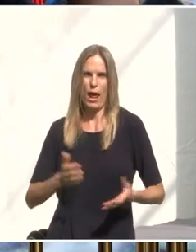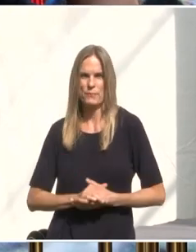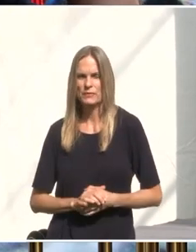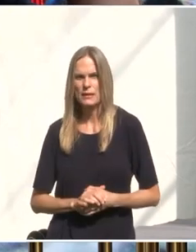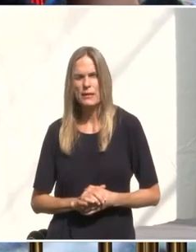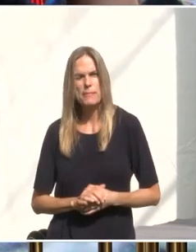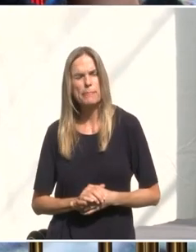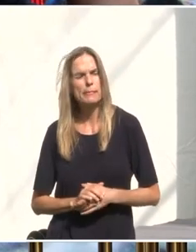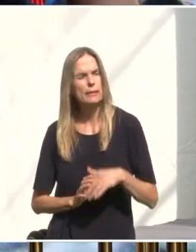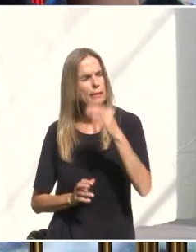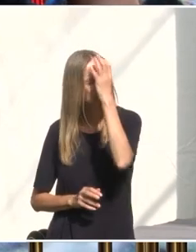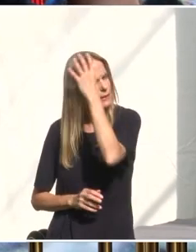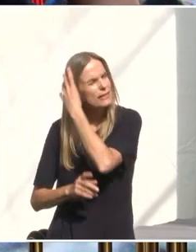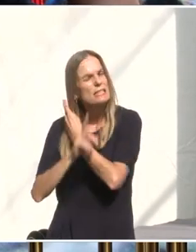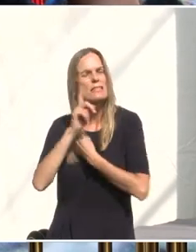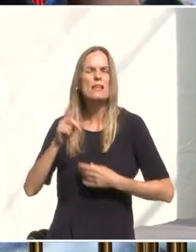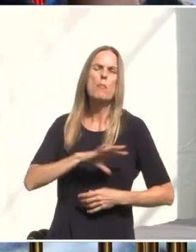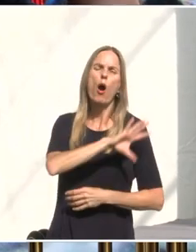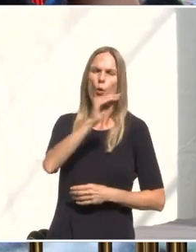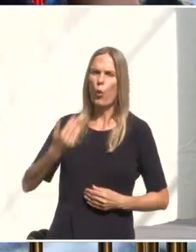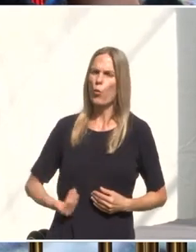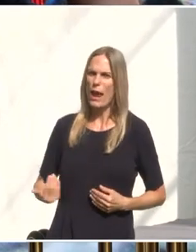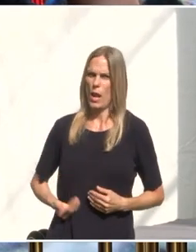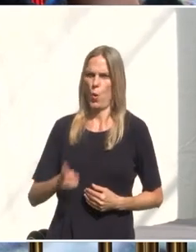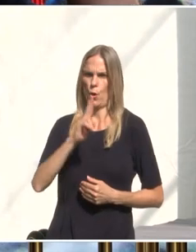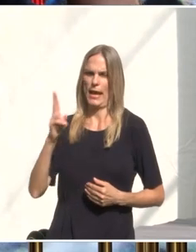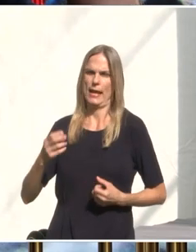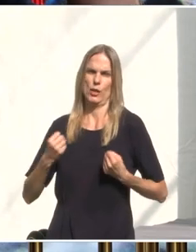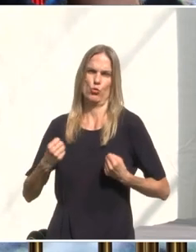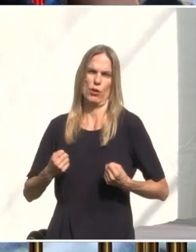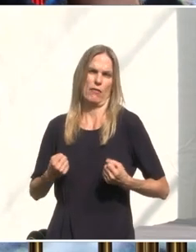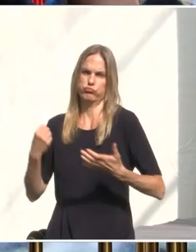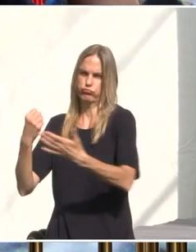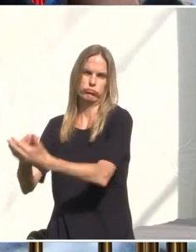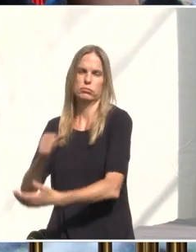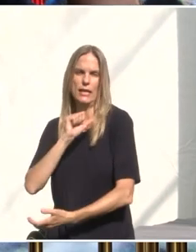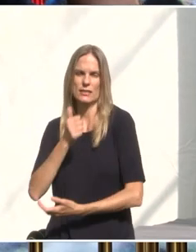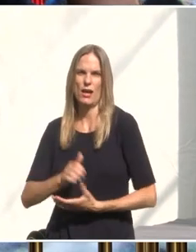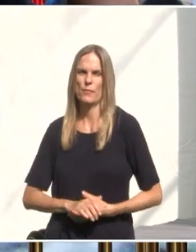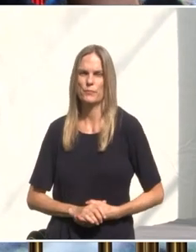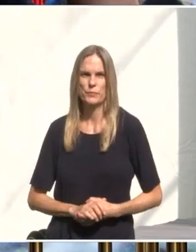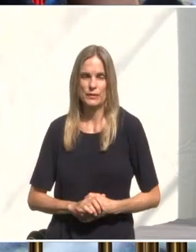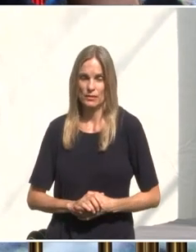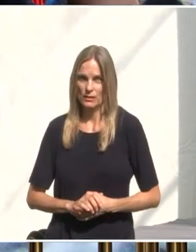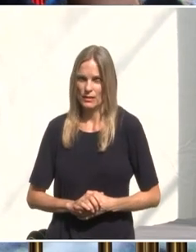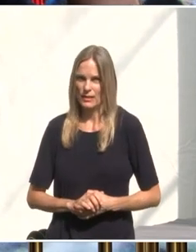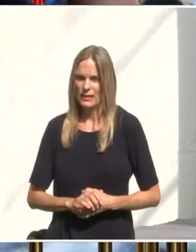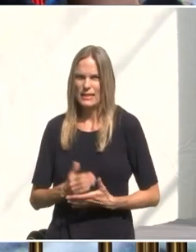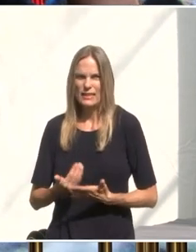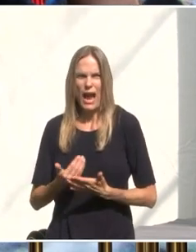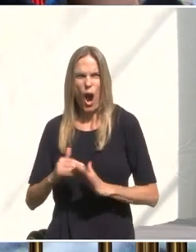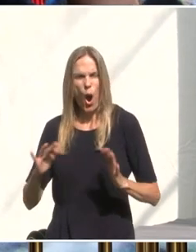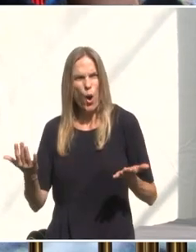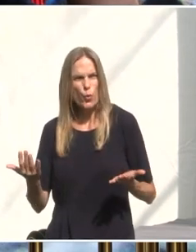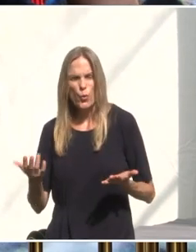are strong all life. I have a friend, he's sitting in a wheelchair. He's saying, you think you're not a